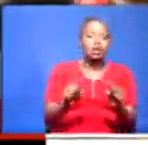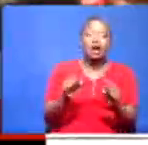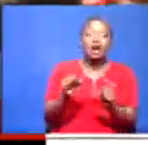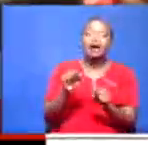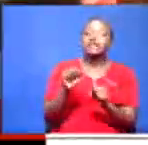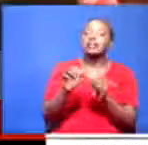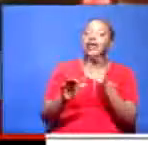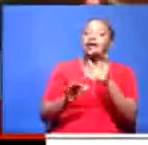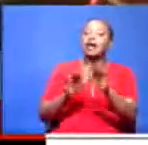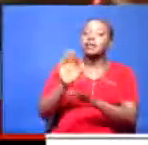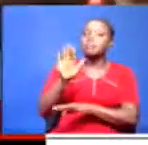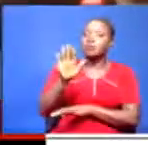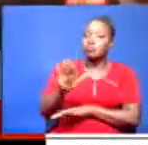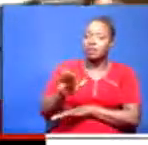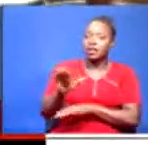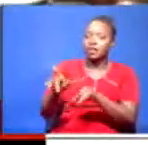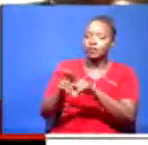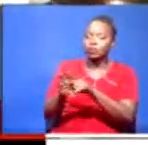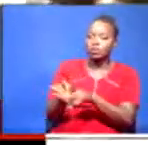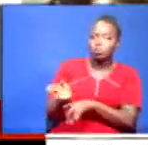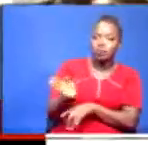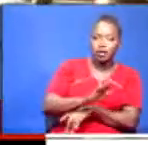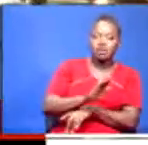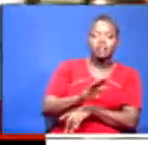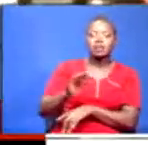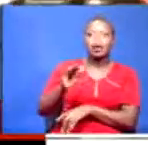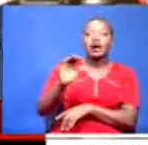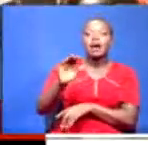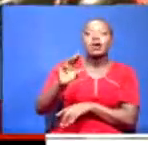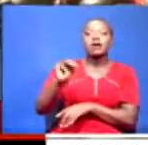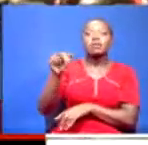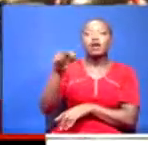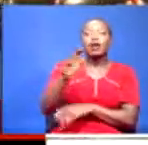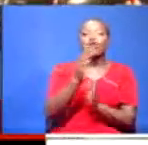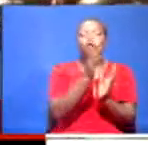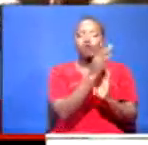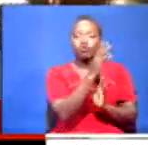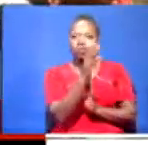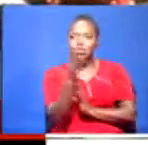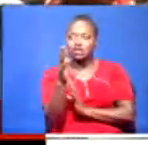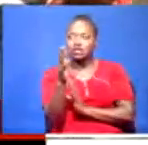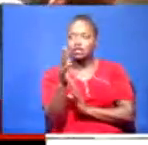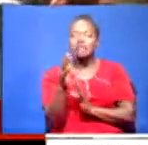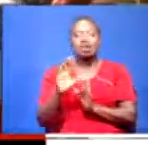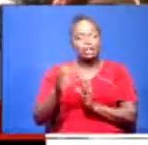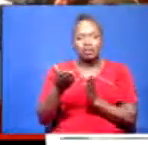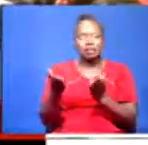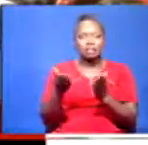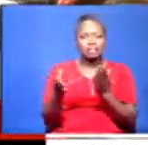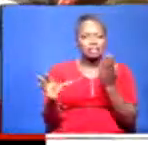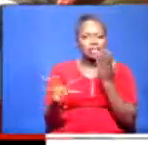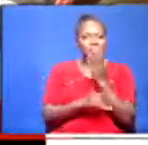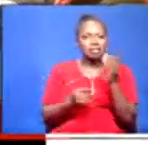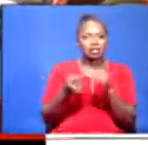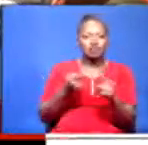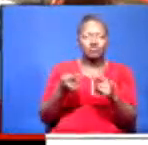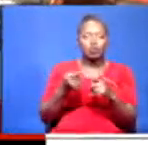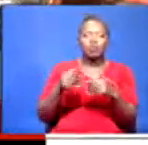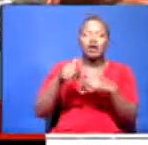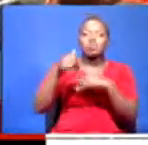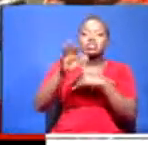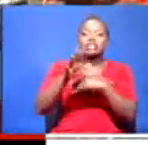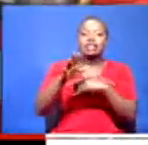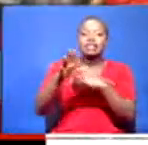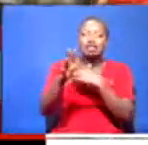as well as restore the Mau complex. In this county, we have had looters coming from outside, looting and taking away all